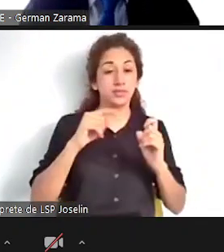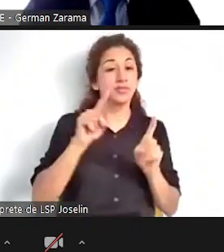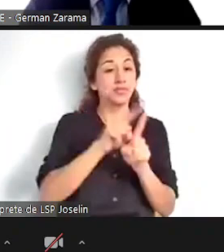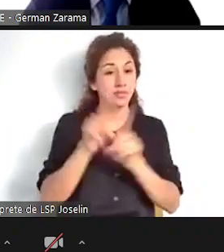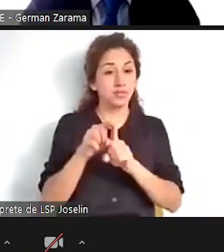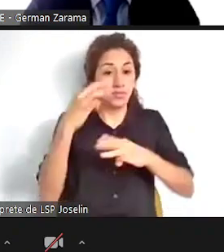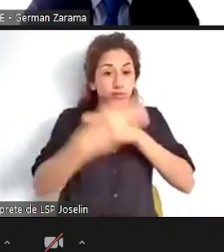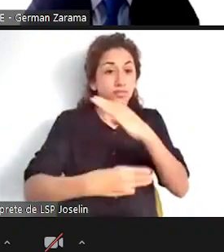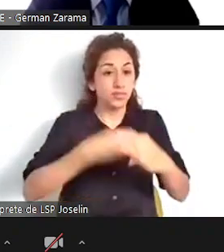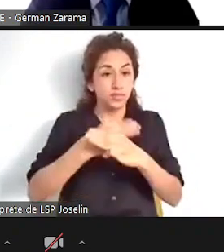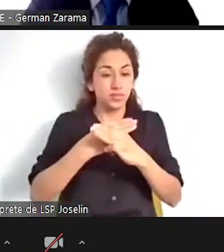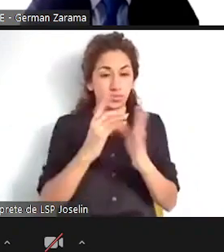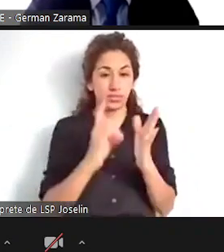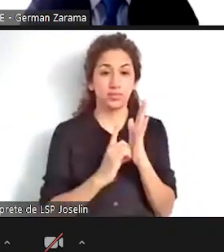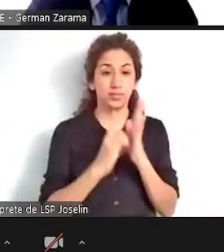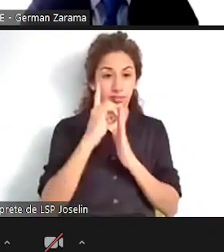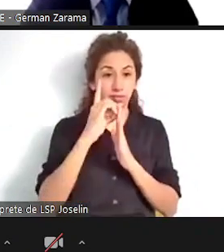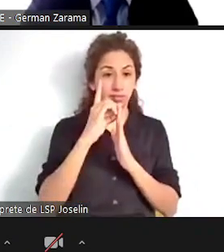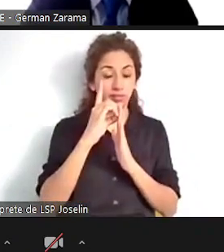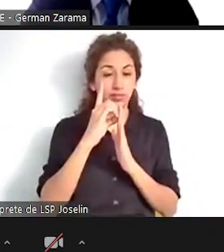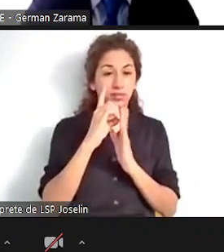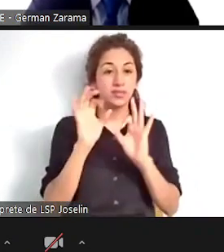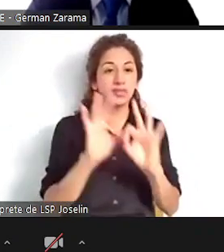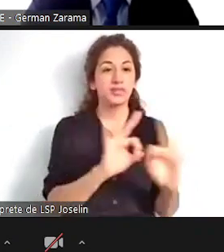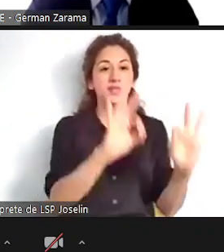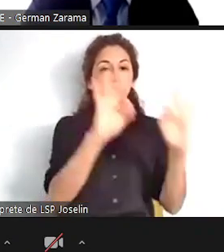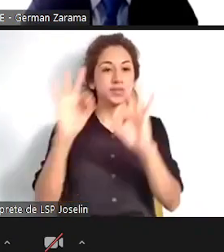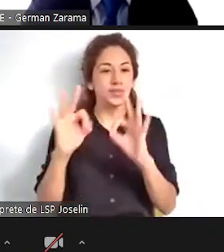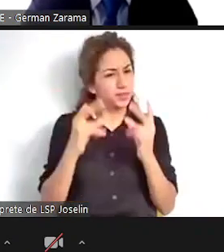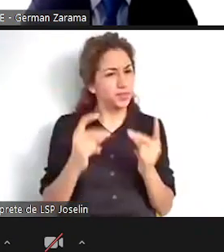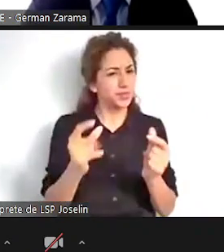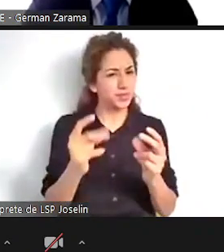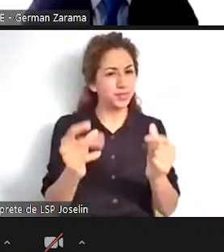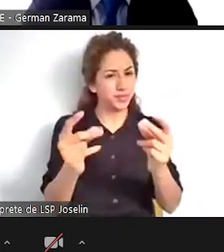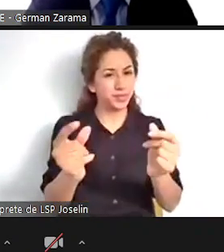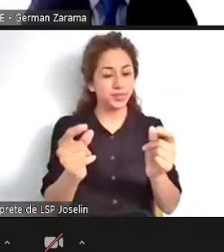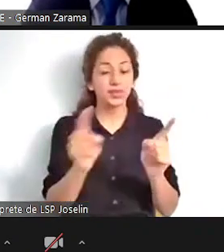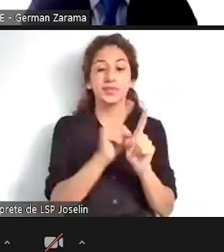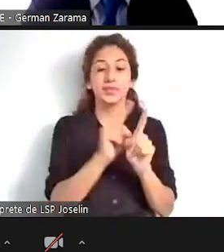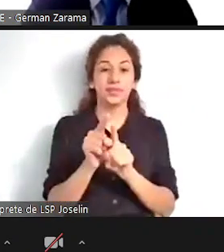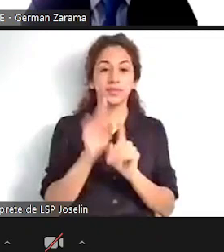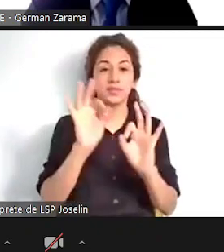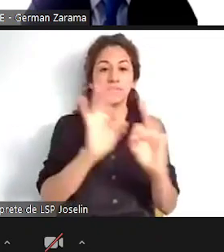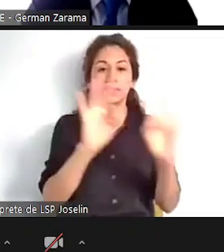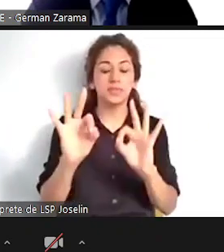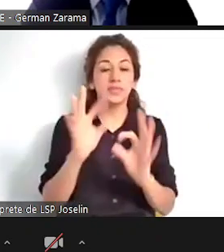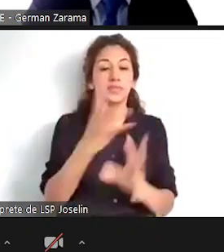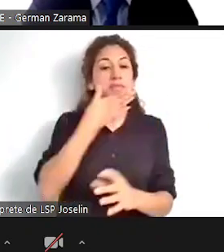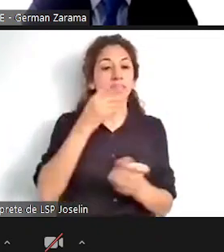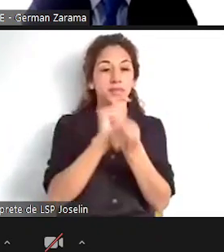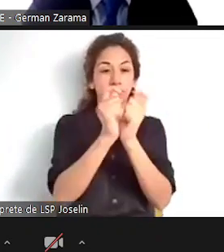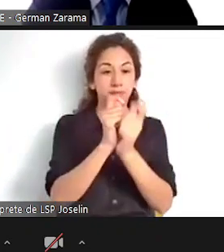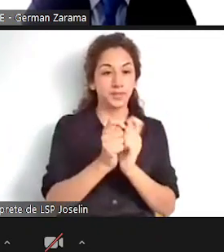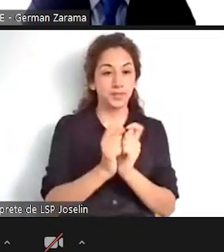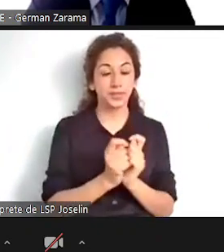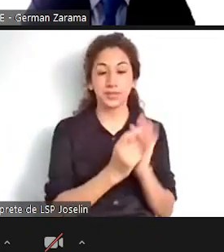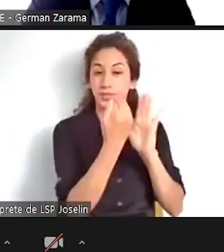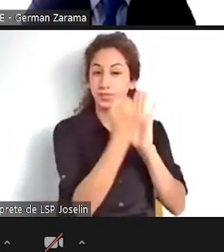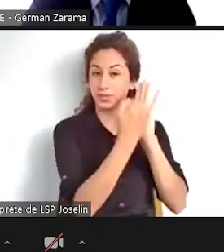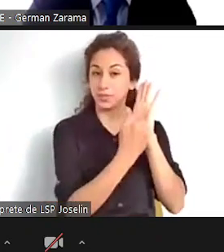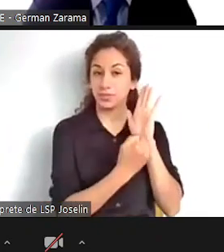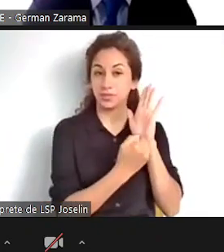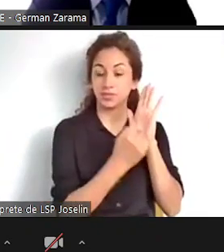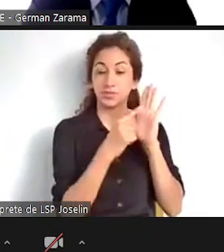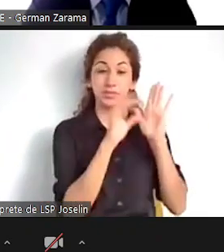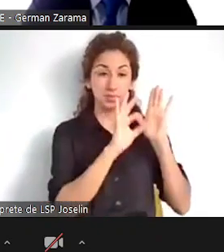evolve it is also important in the world to develop at the same speed and perfect the plan the plan